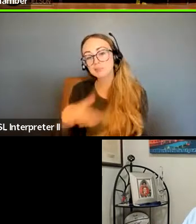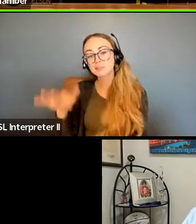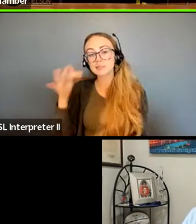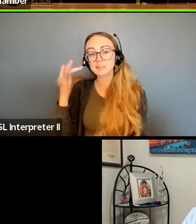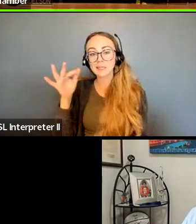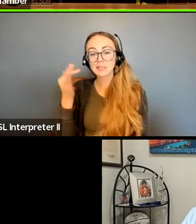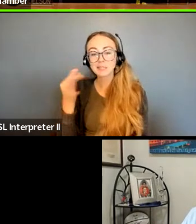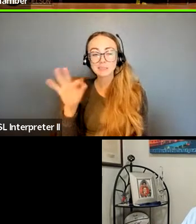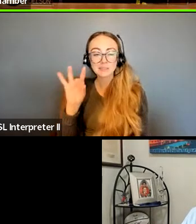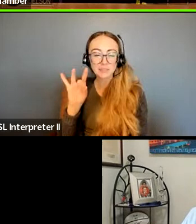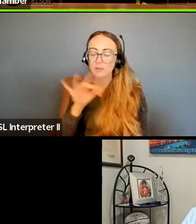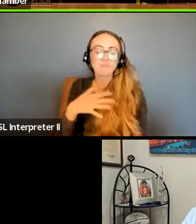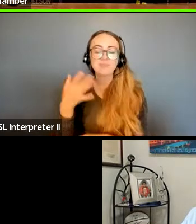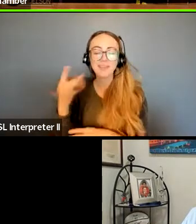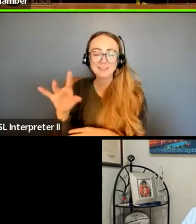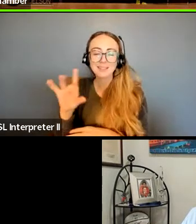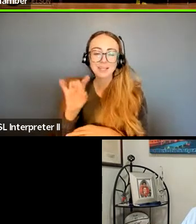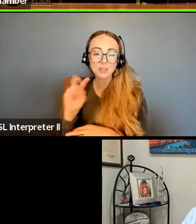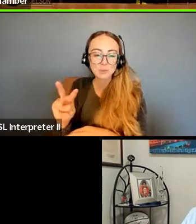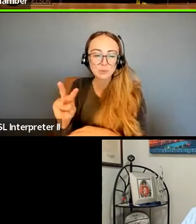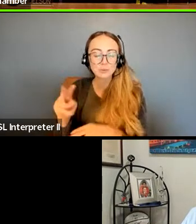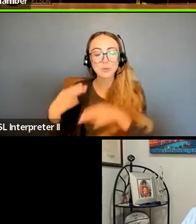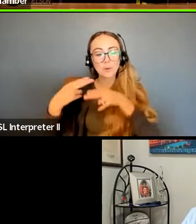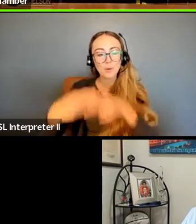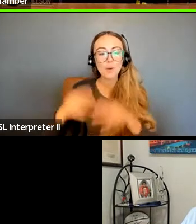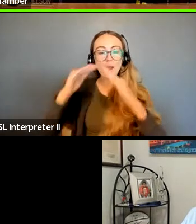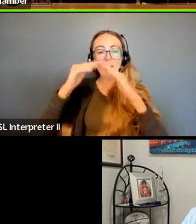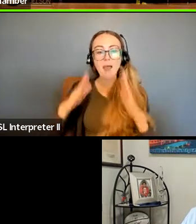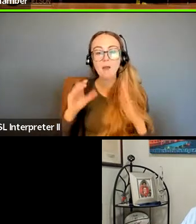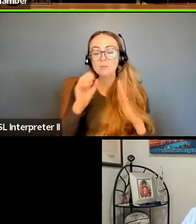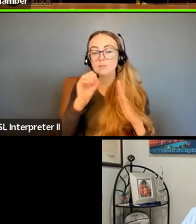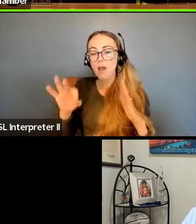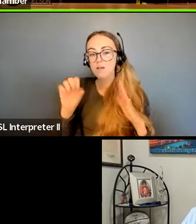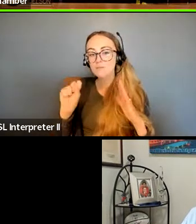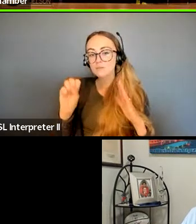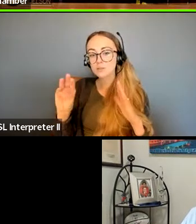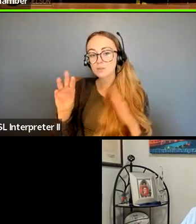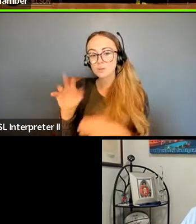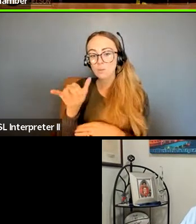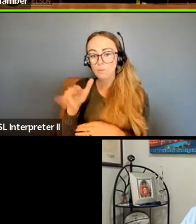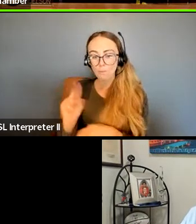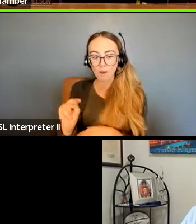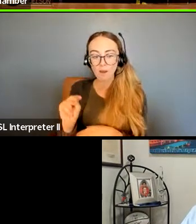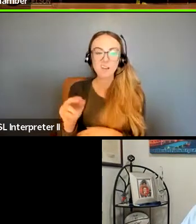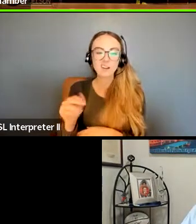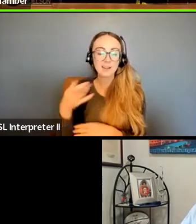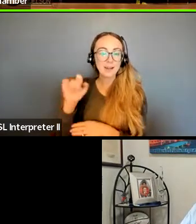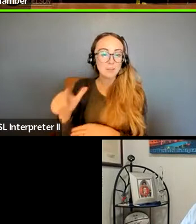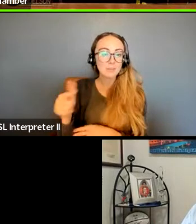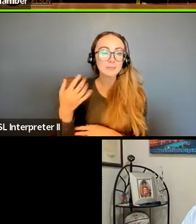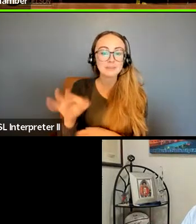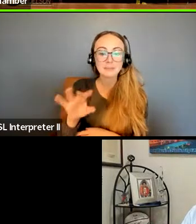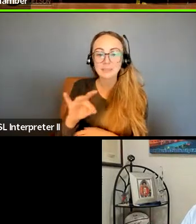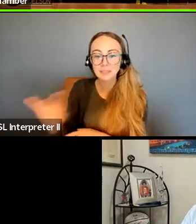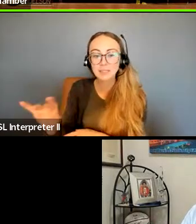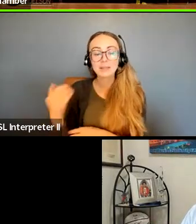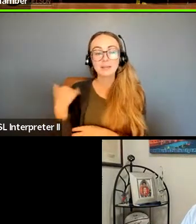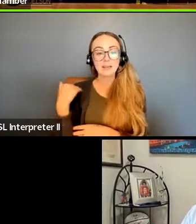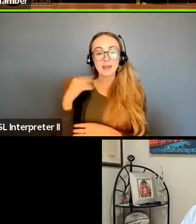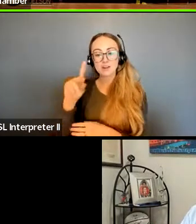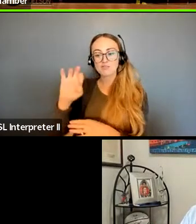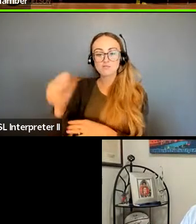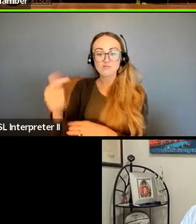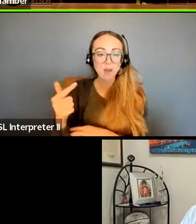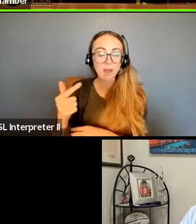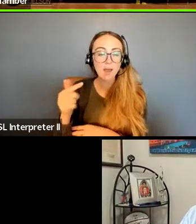1882, known as the House of Swan. In April 1888, Swan held a drag ball to commemorate his